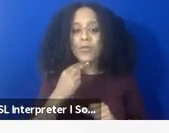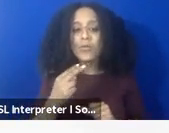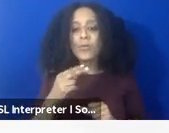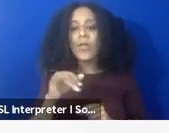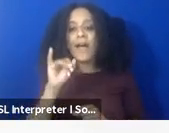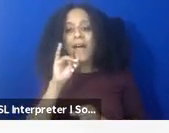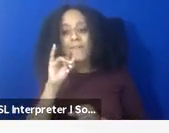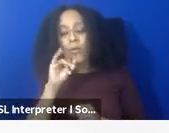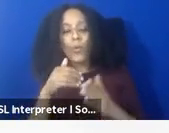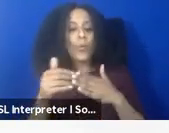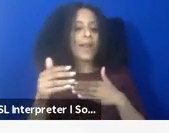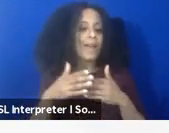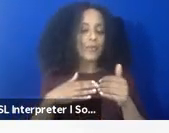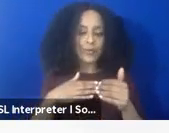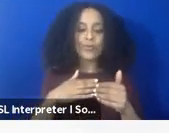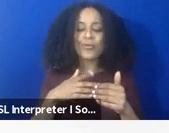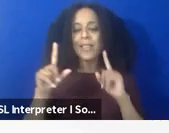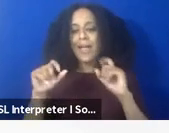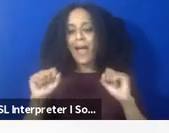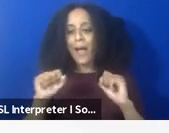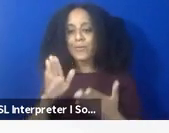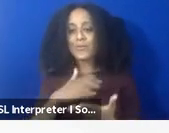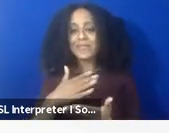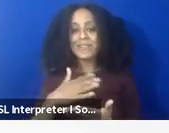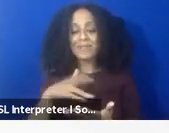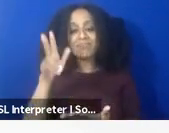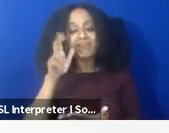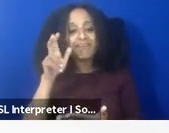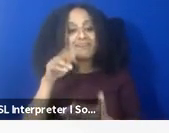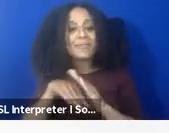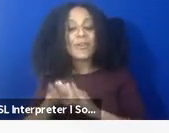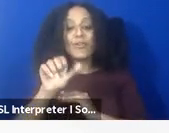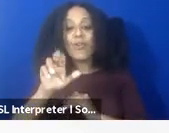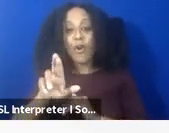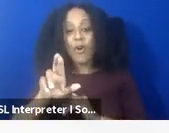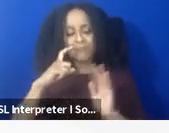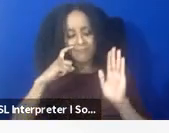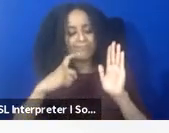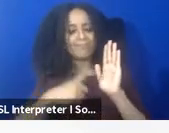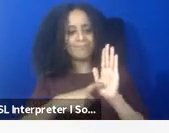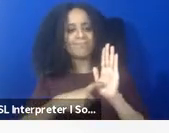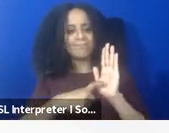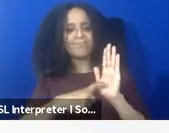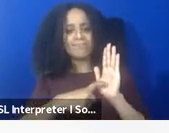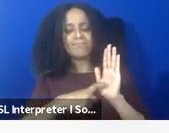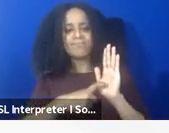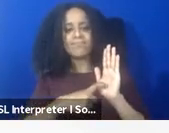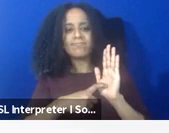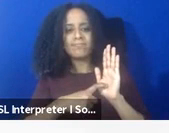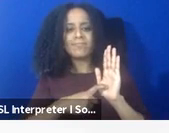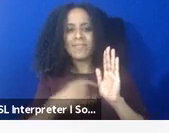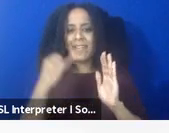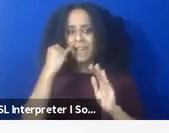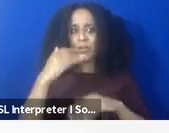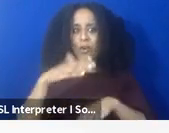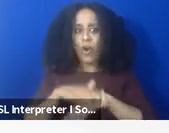iPhone or whatever loud music they may listen to in the car. Recognize that if they're on an ototoxic medication,